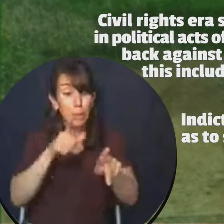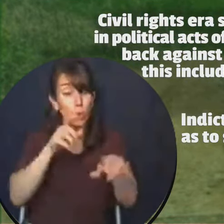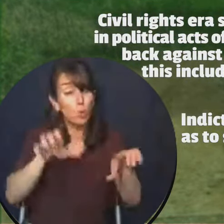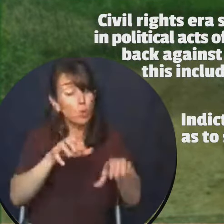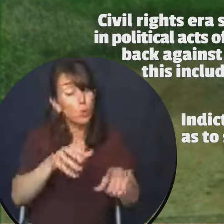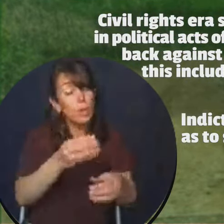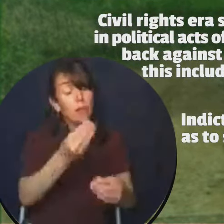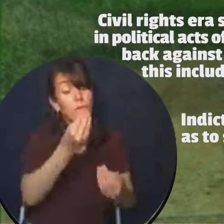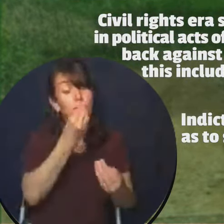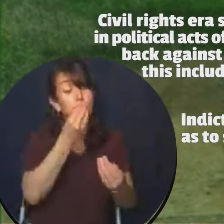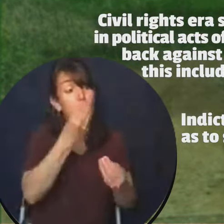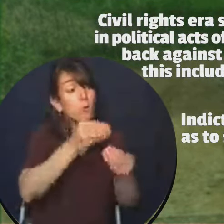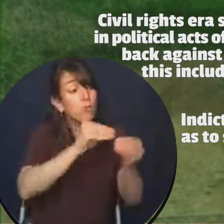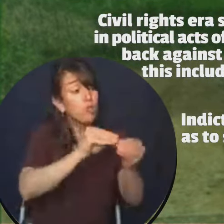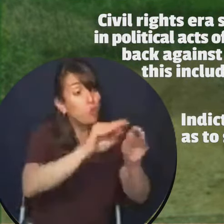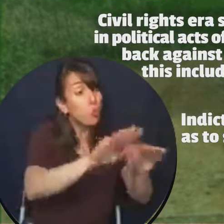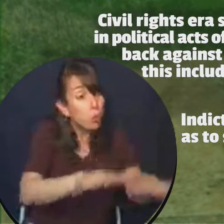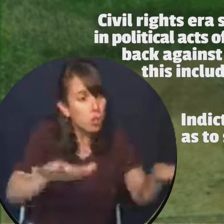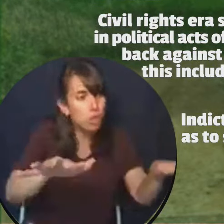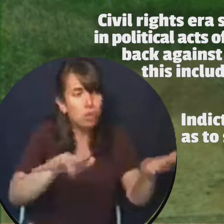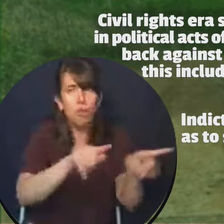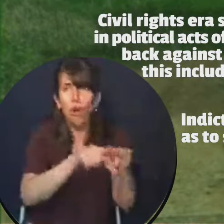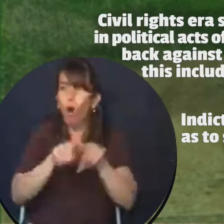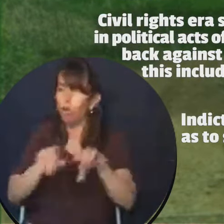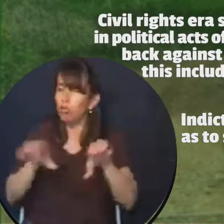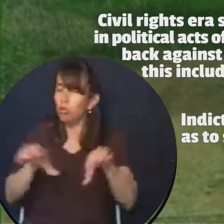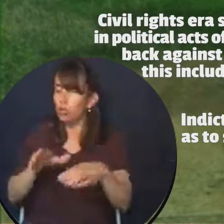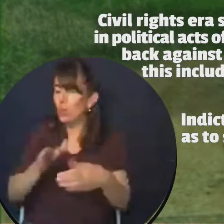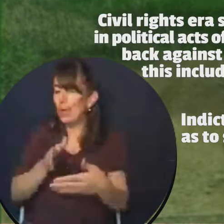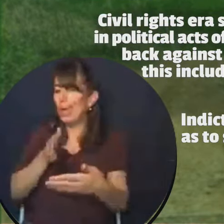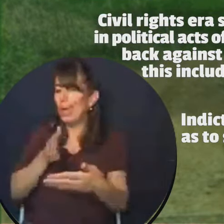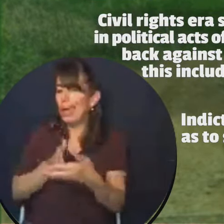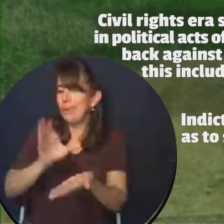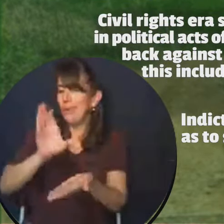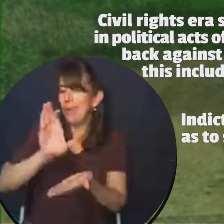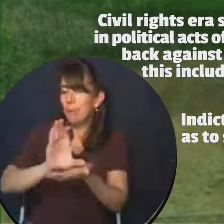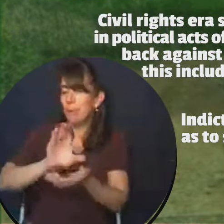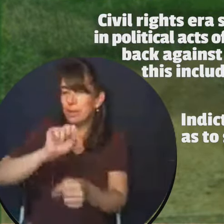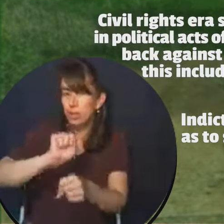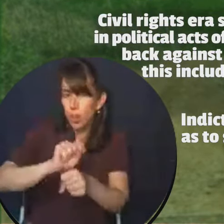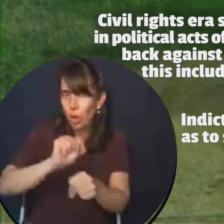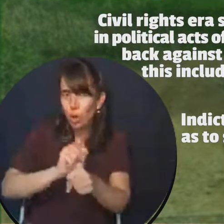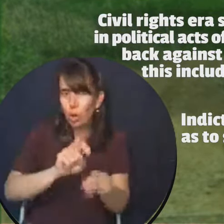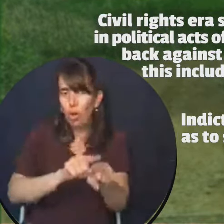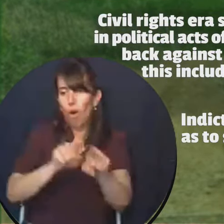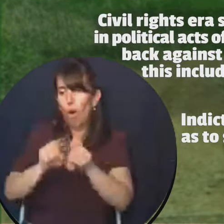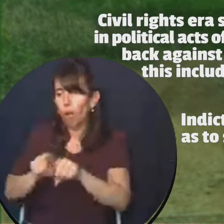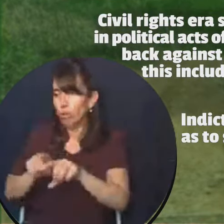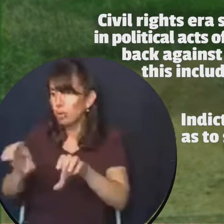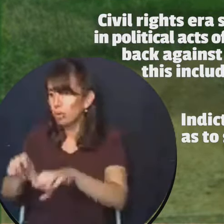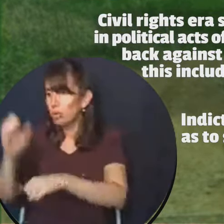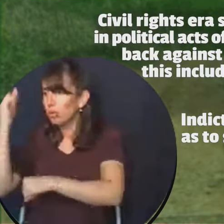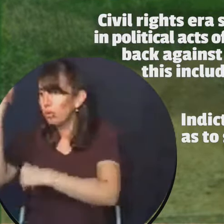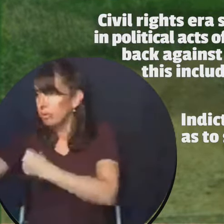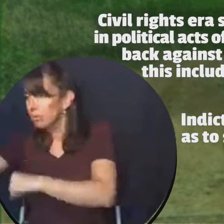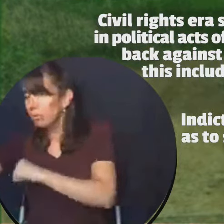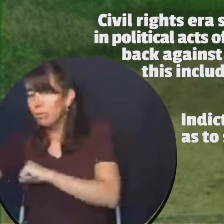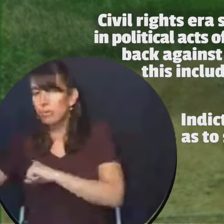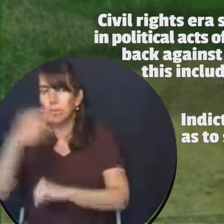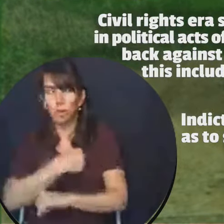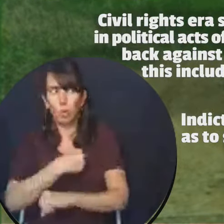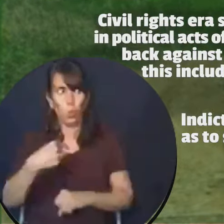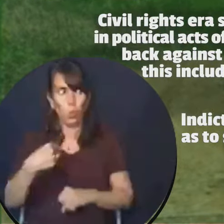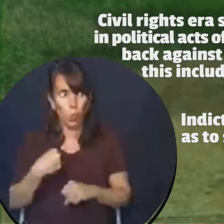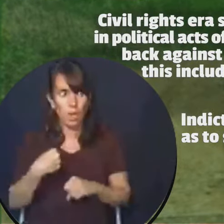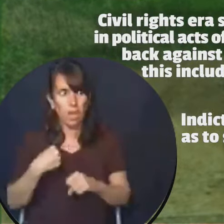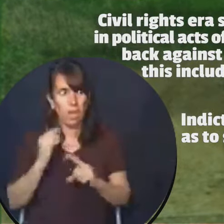also doing anti-capitalist work, and are also pushing their governments for better things. We end up doing everything, right? We end up